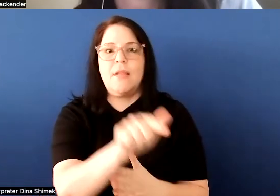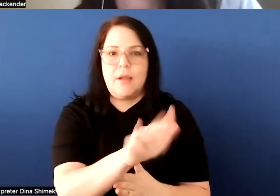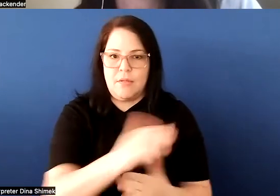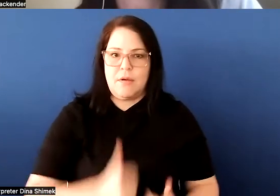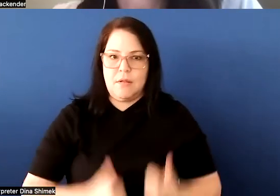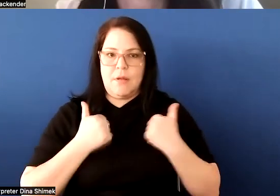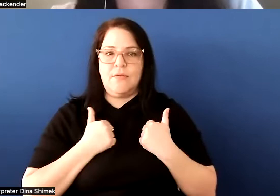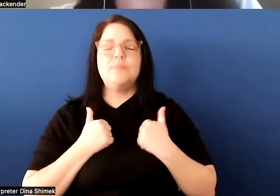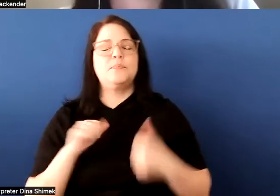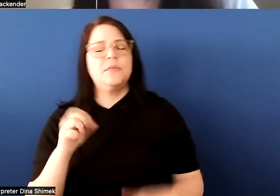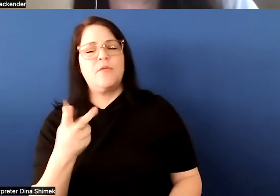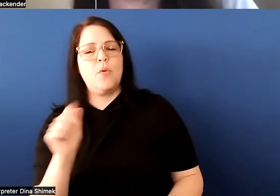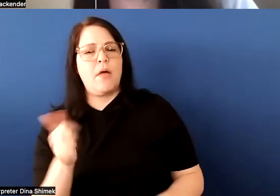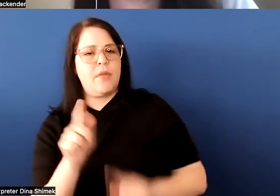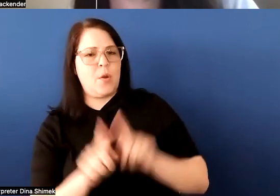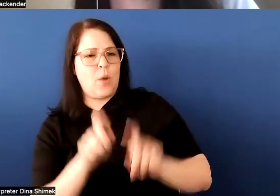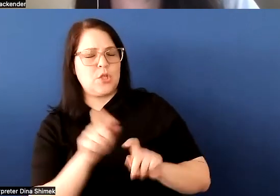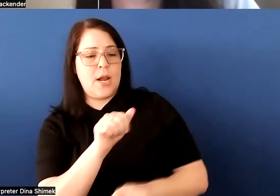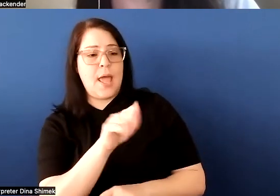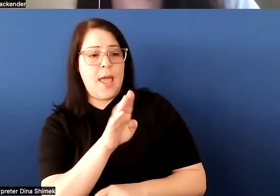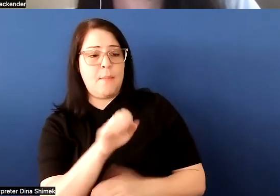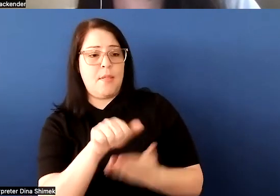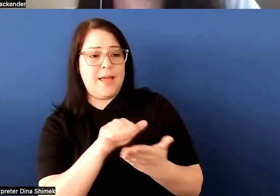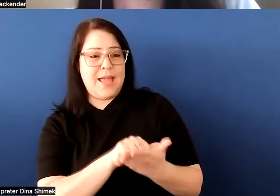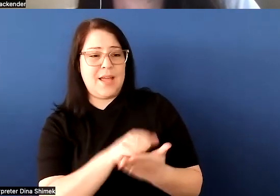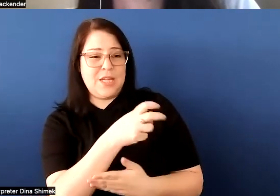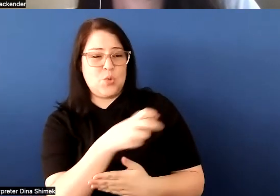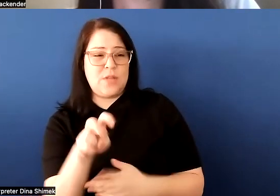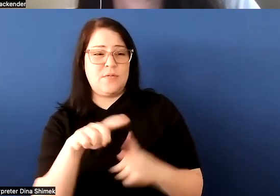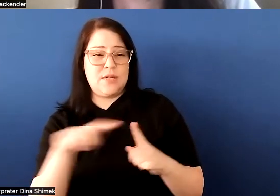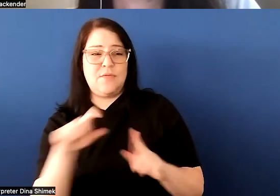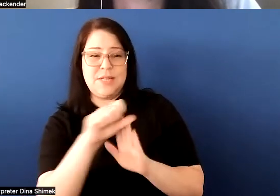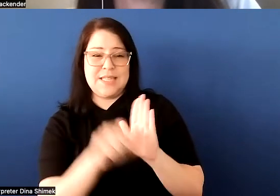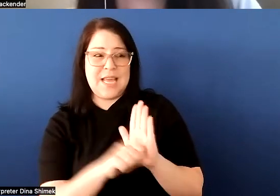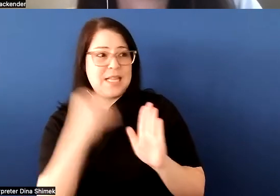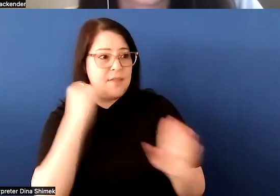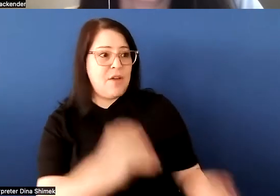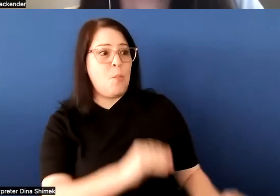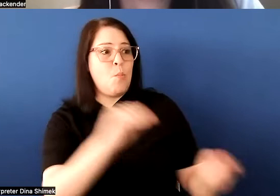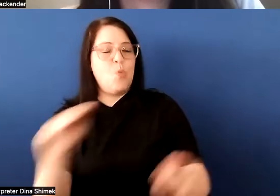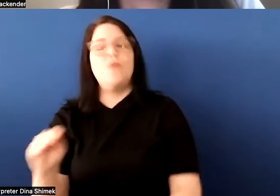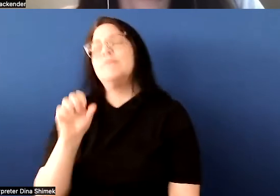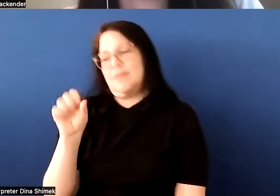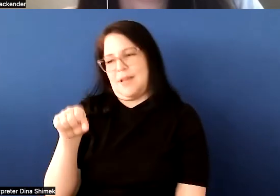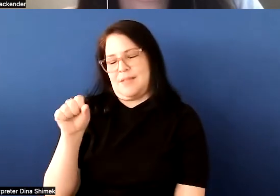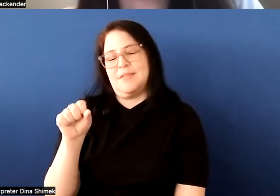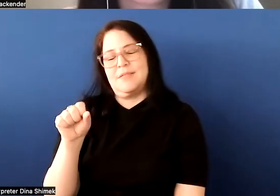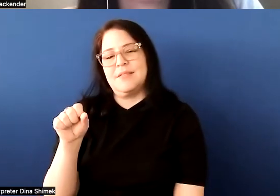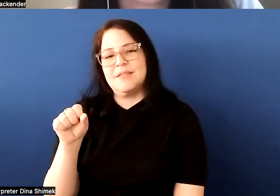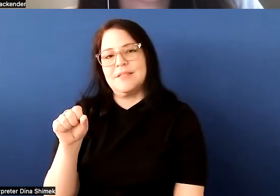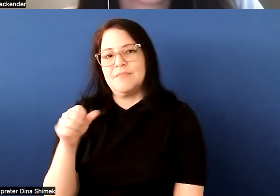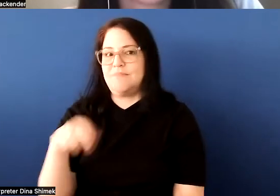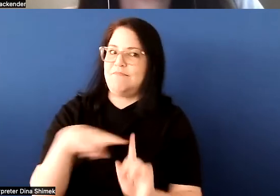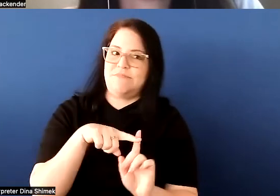So a couple other questions. Can an ABLE account be transferred from state to state if we move? Well, the answer is yes. The good thing is